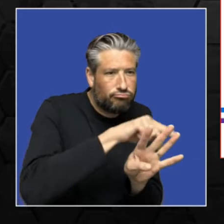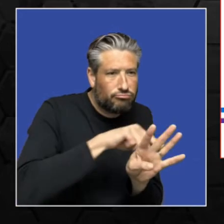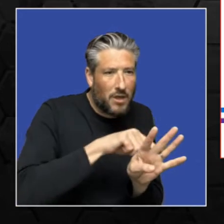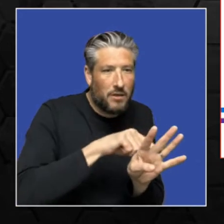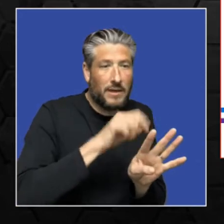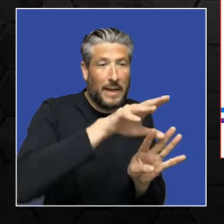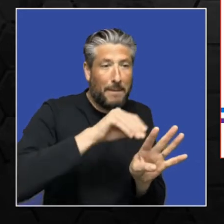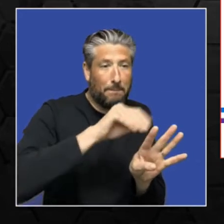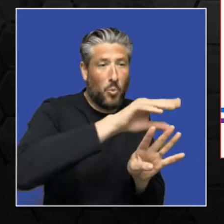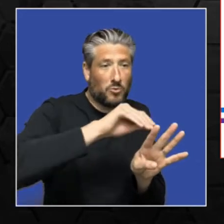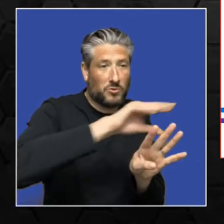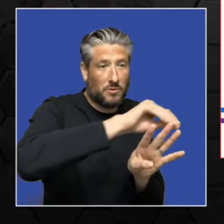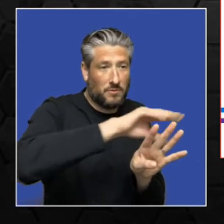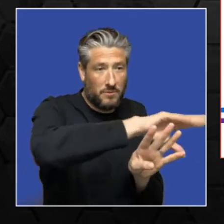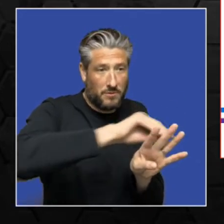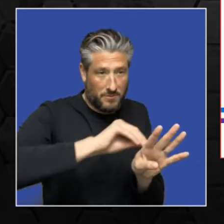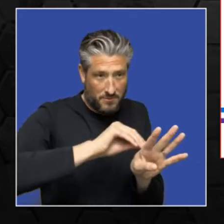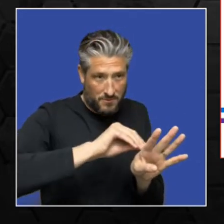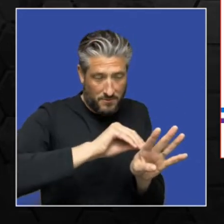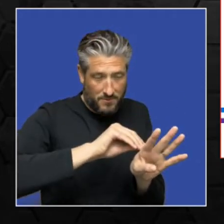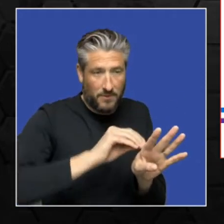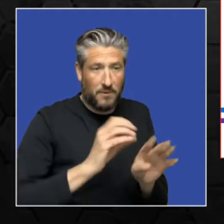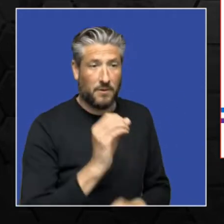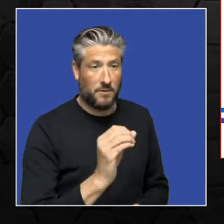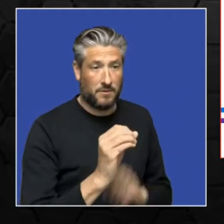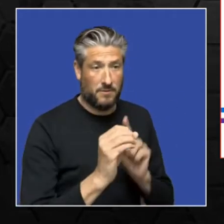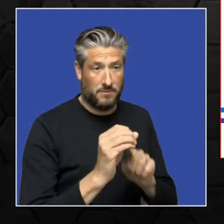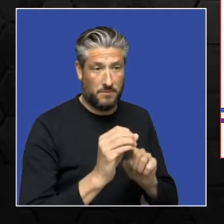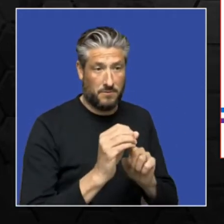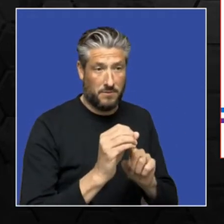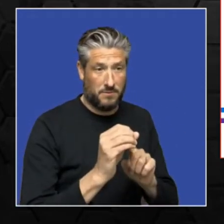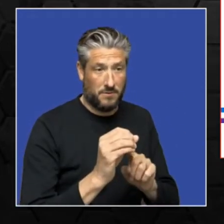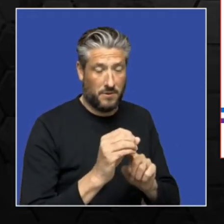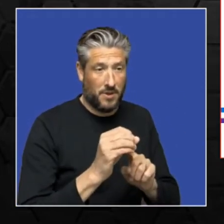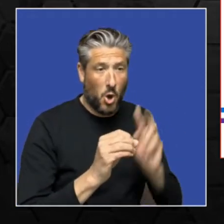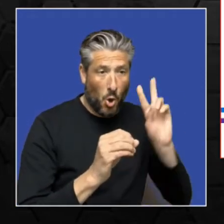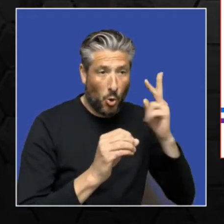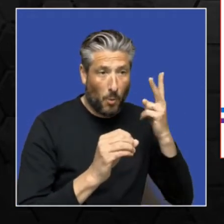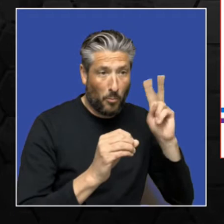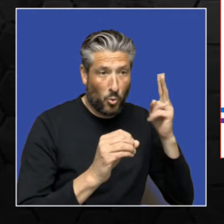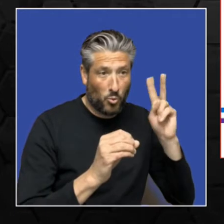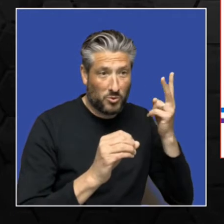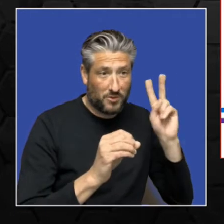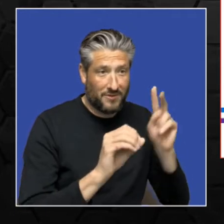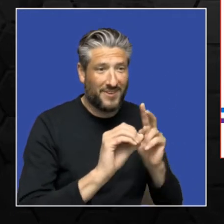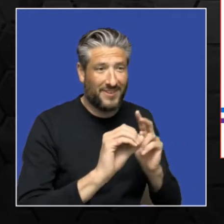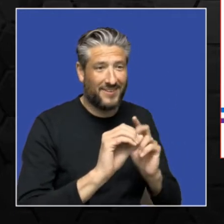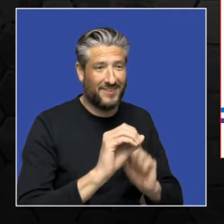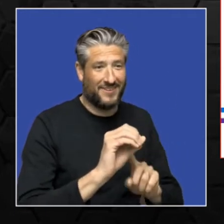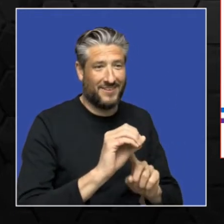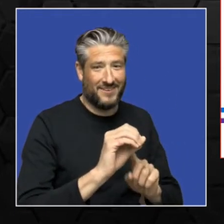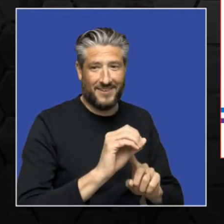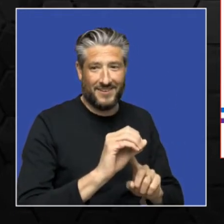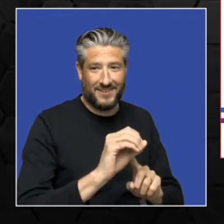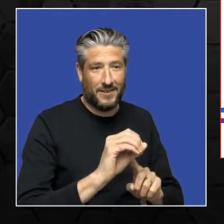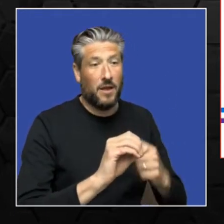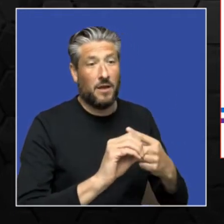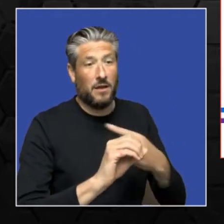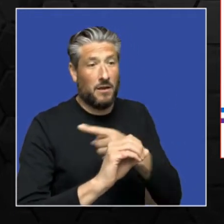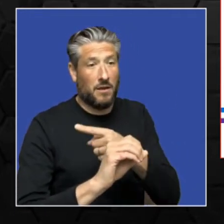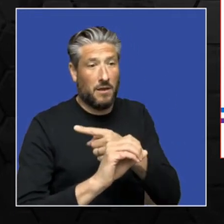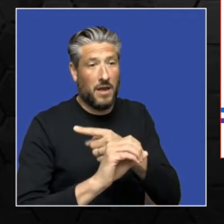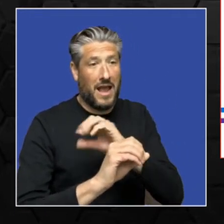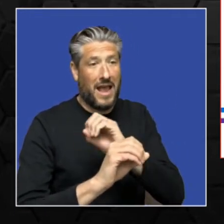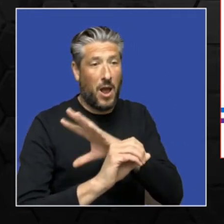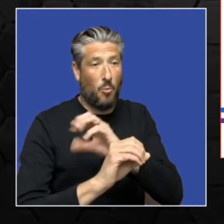neuron sort of does the computations, and the terminals are sort of like the outputs. So and then the outputs,